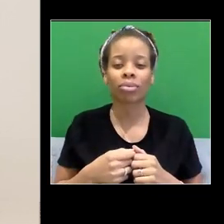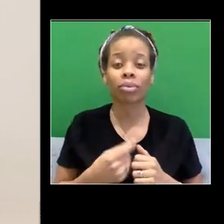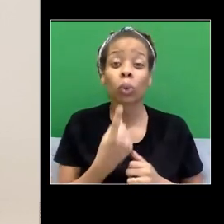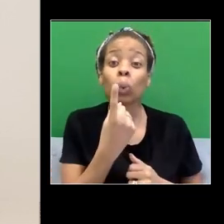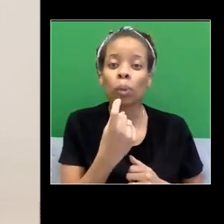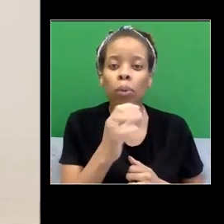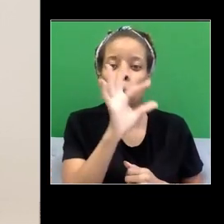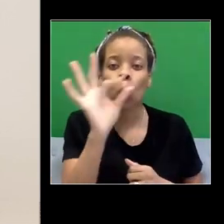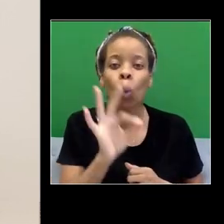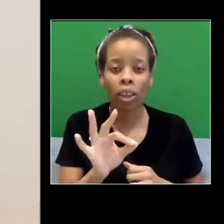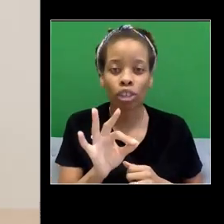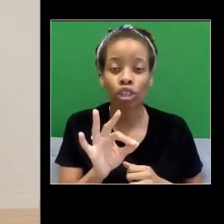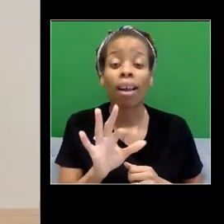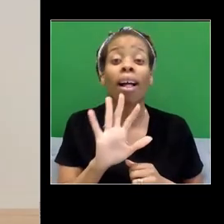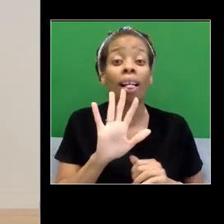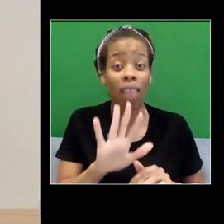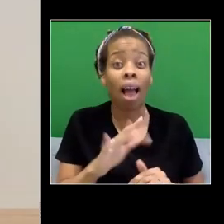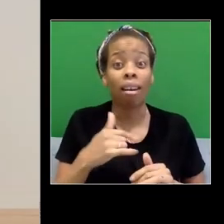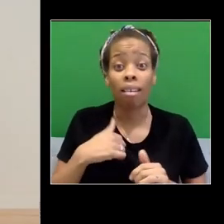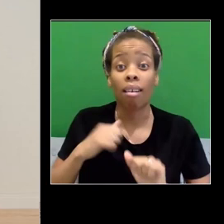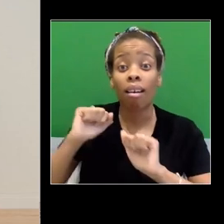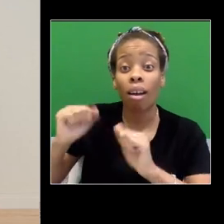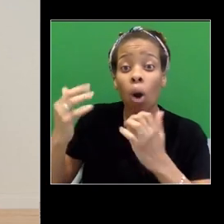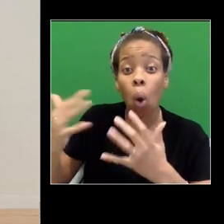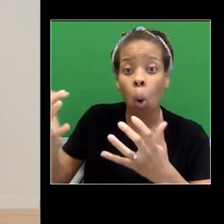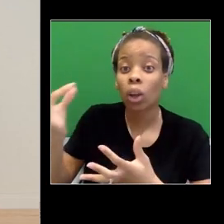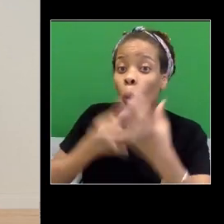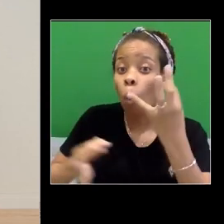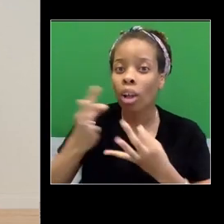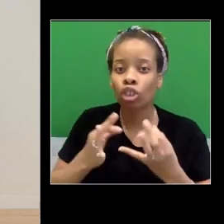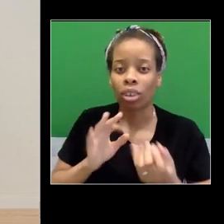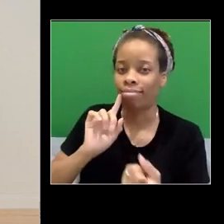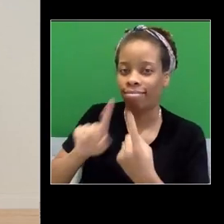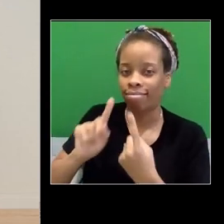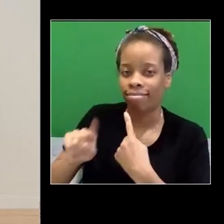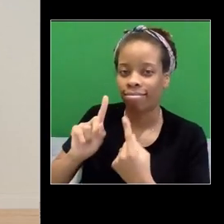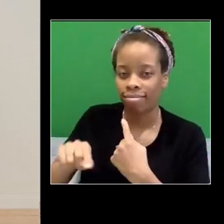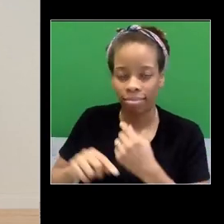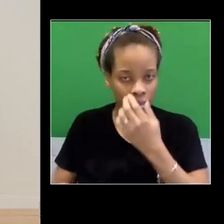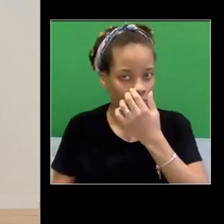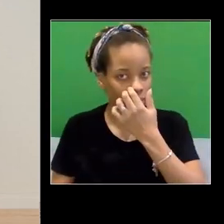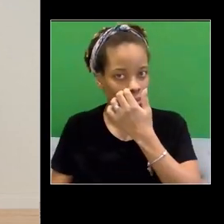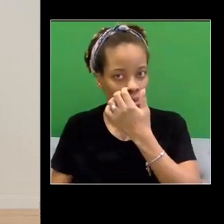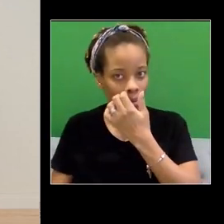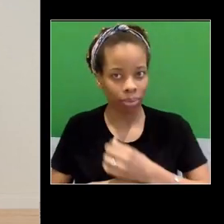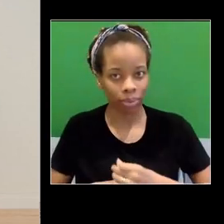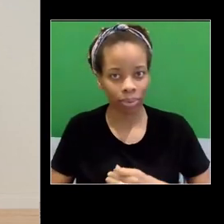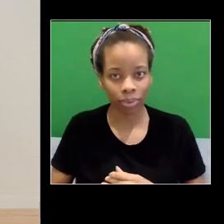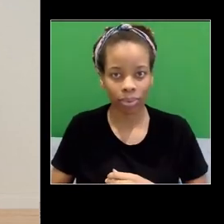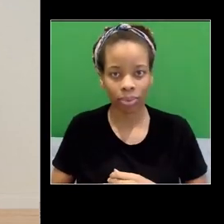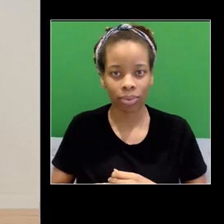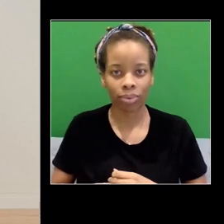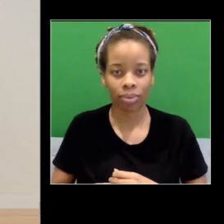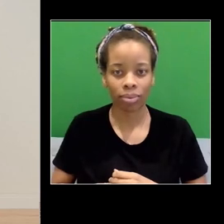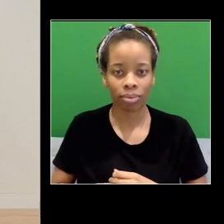more question before we go to the questions from the audience that have come in through all the various channels. And there's so much